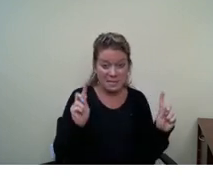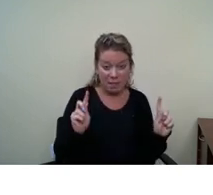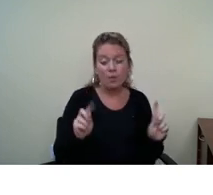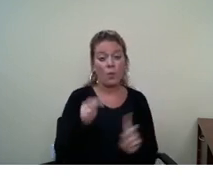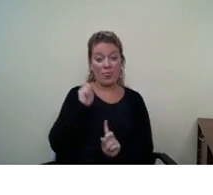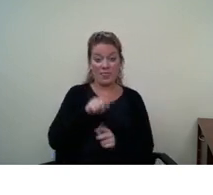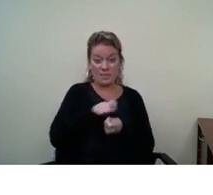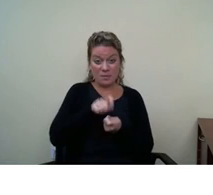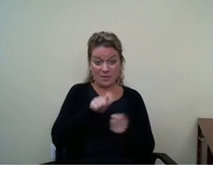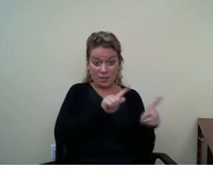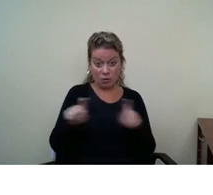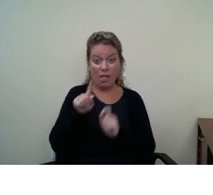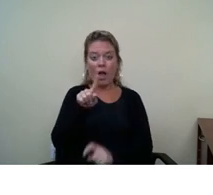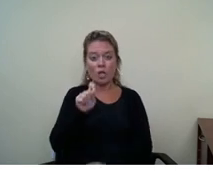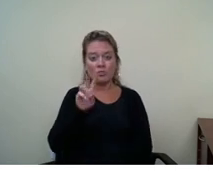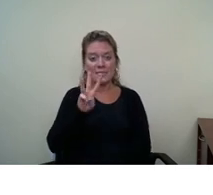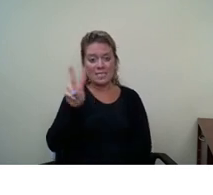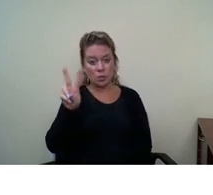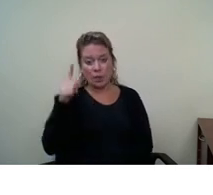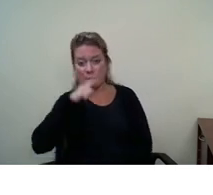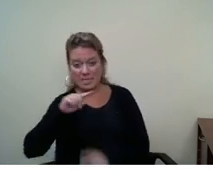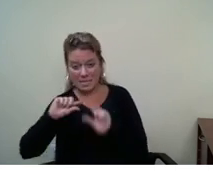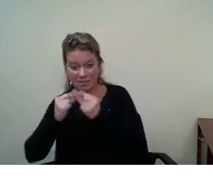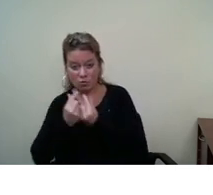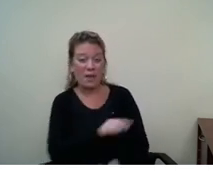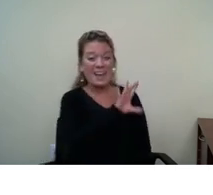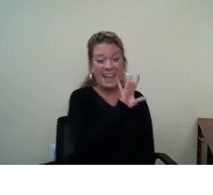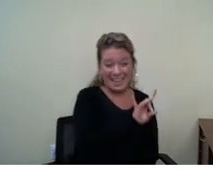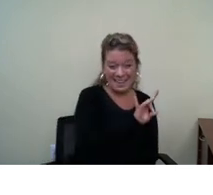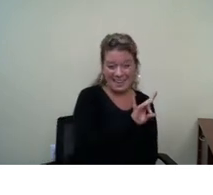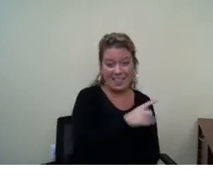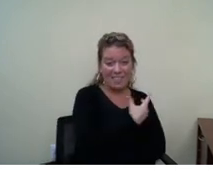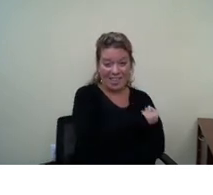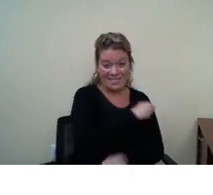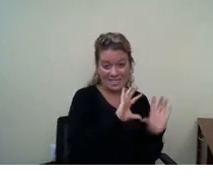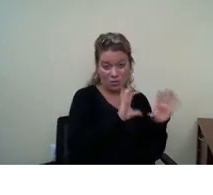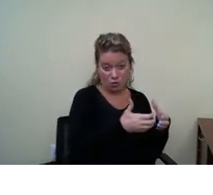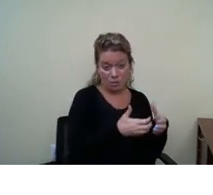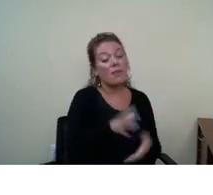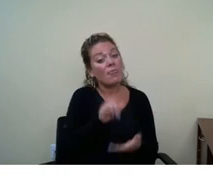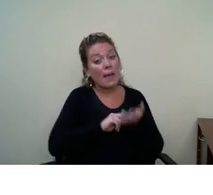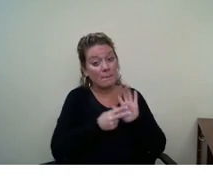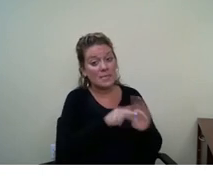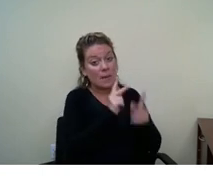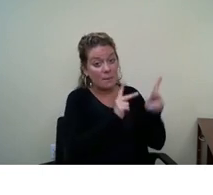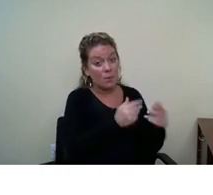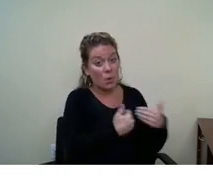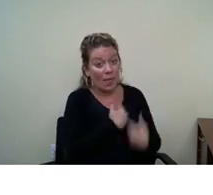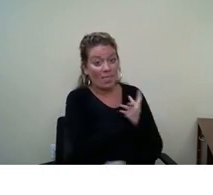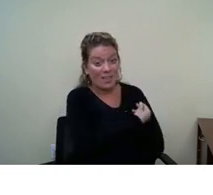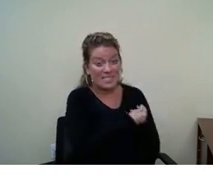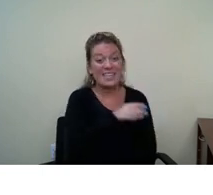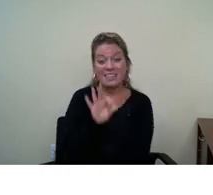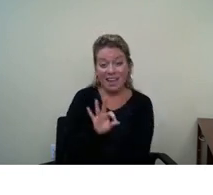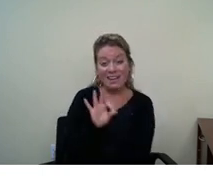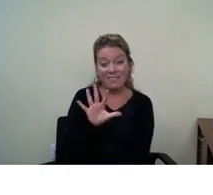were 162 in the placebo group and just 8 in the vaccine group. It means those who had the vaccine were 95%